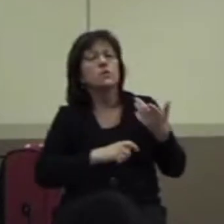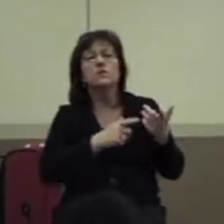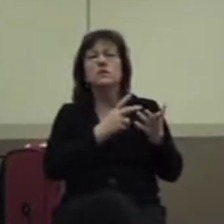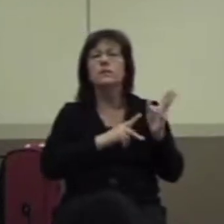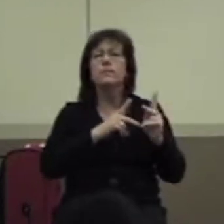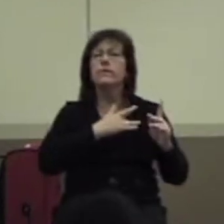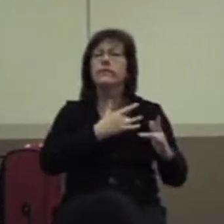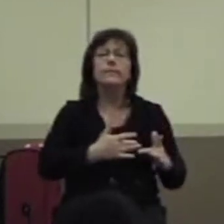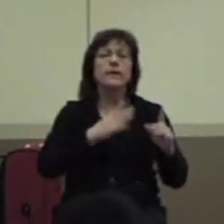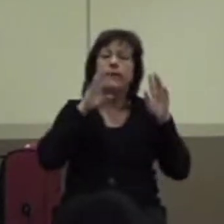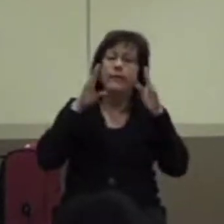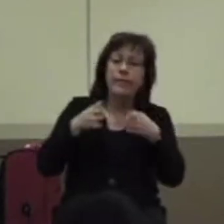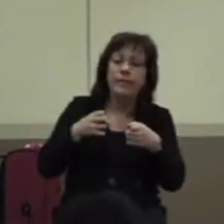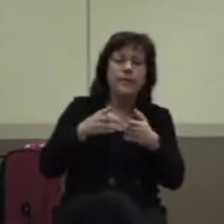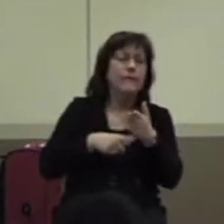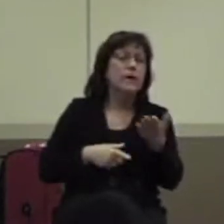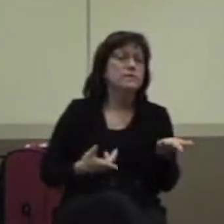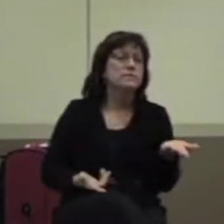people typically focus on?